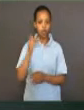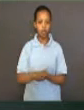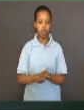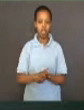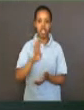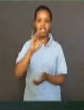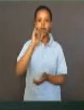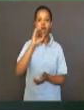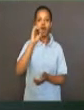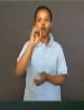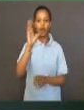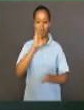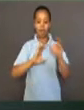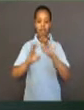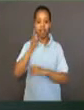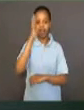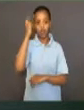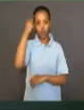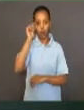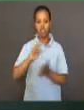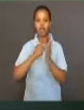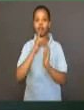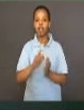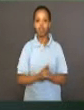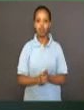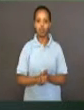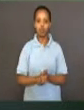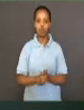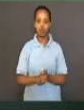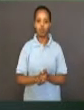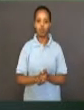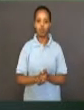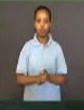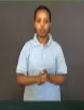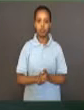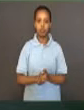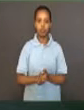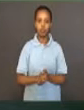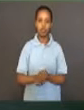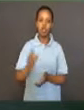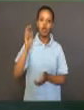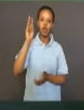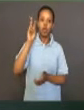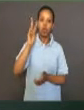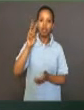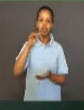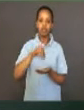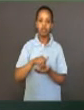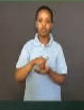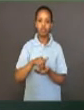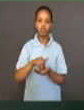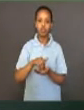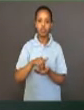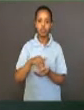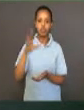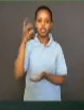biochemical theory. In 2008, scientists tried to duplicate Miller's